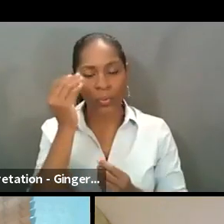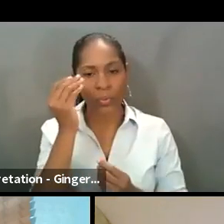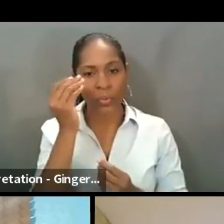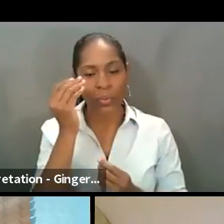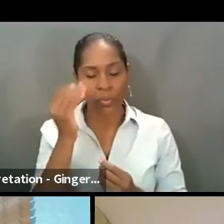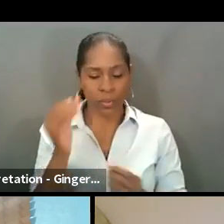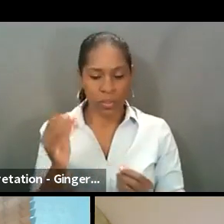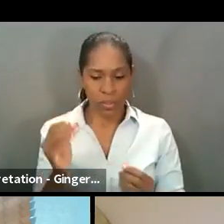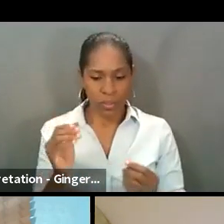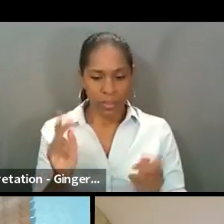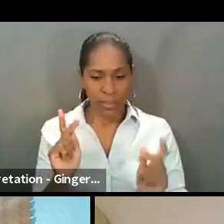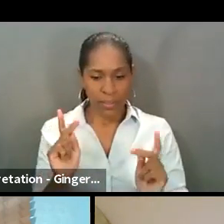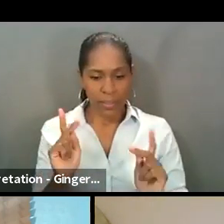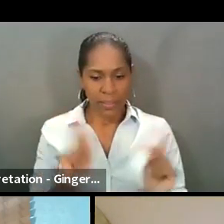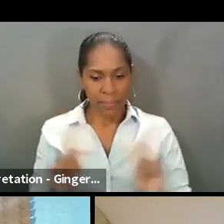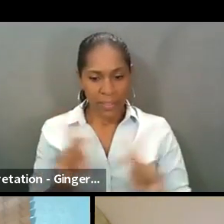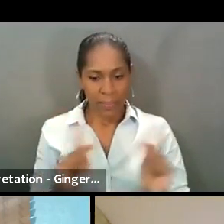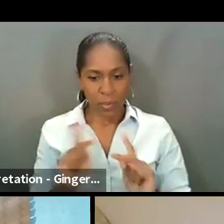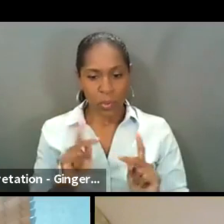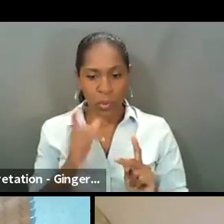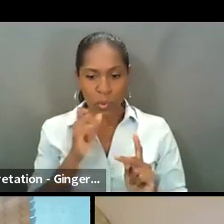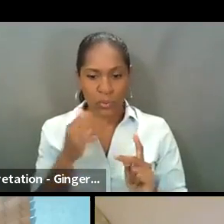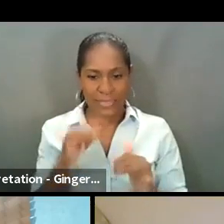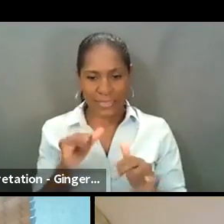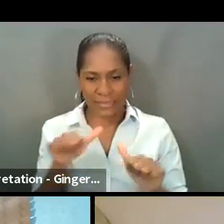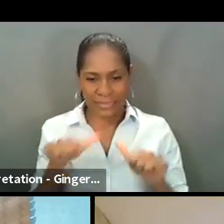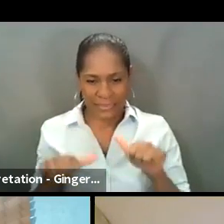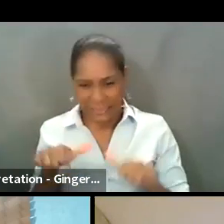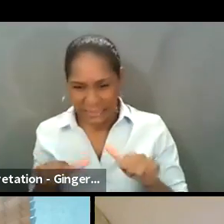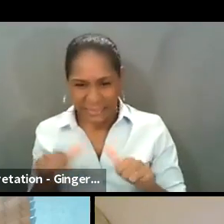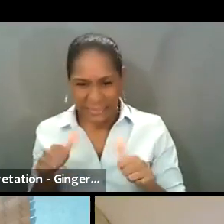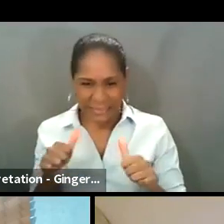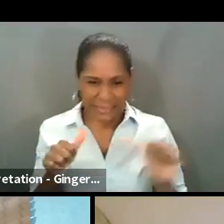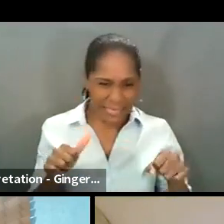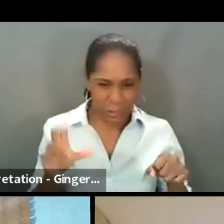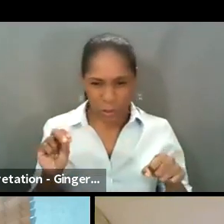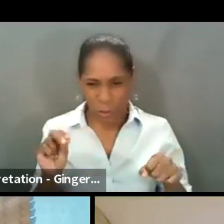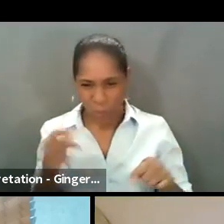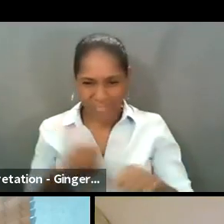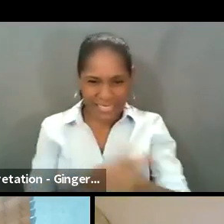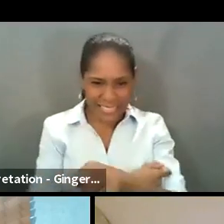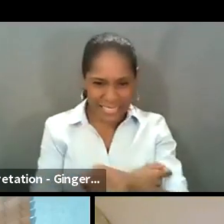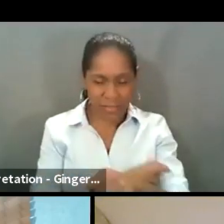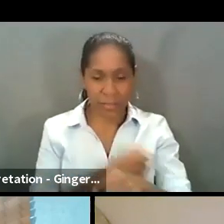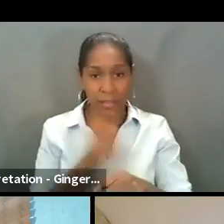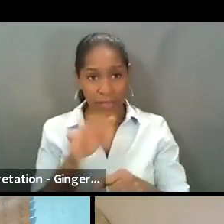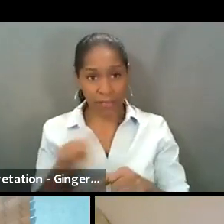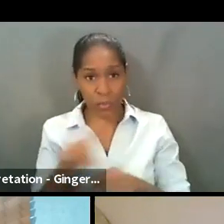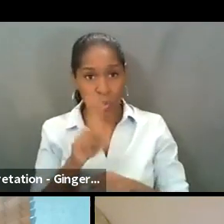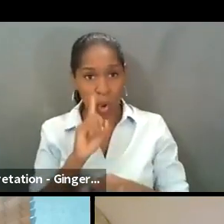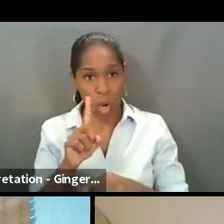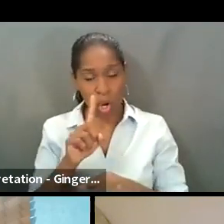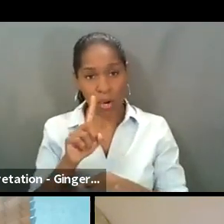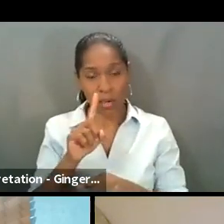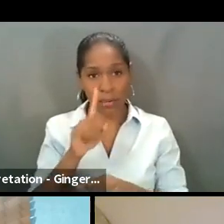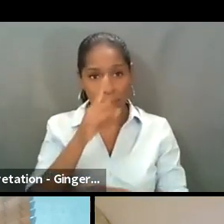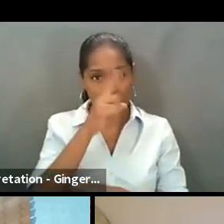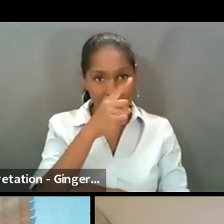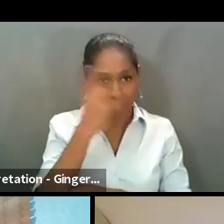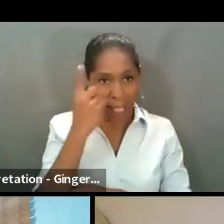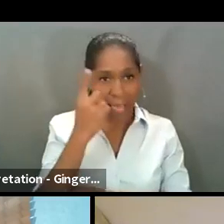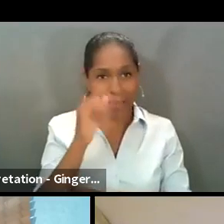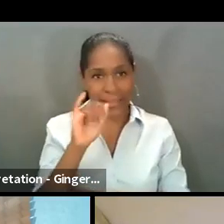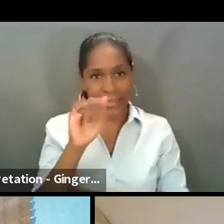the people who may still be on the fence. If those are, people in the minority community, Black,